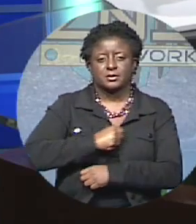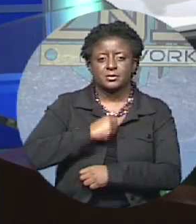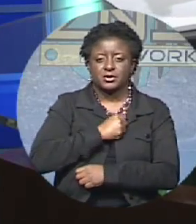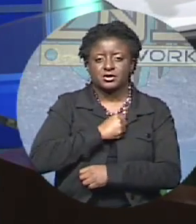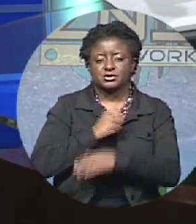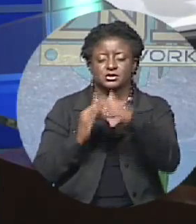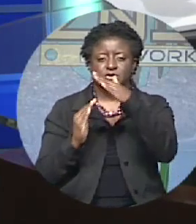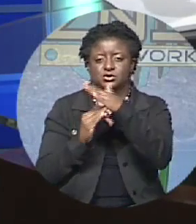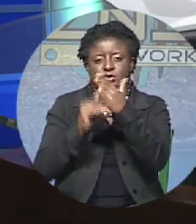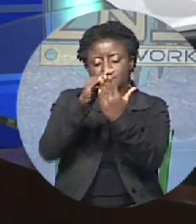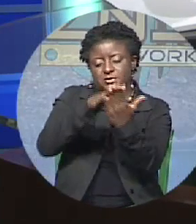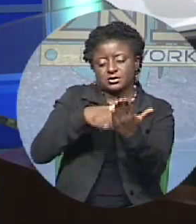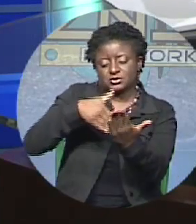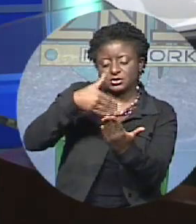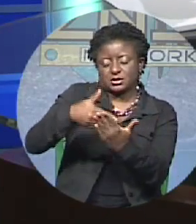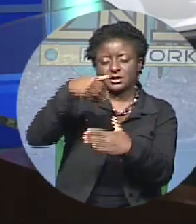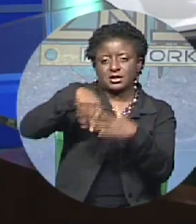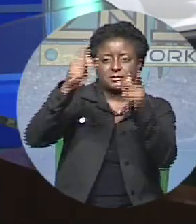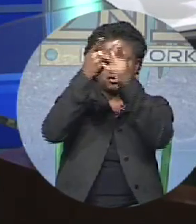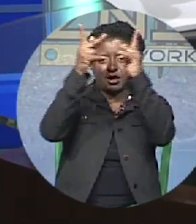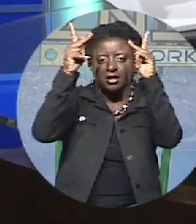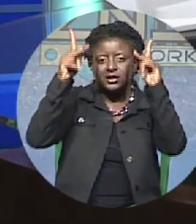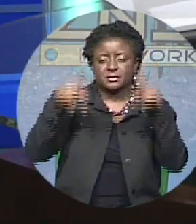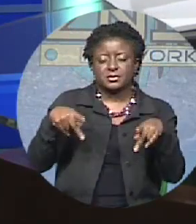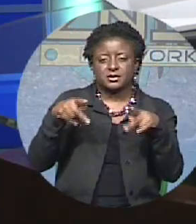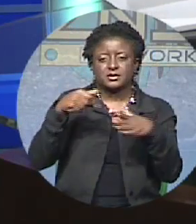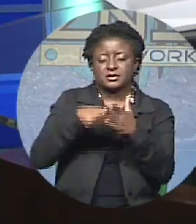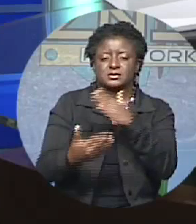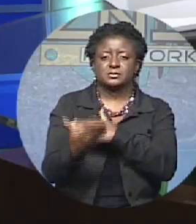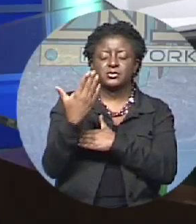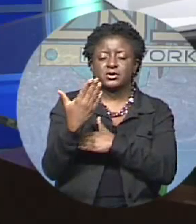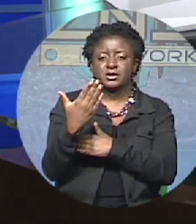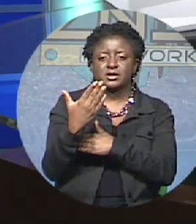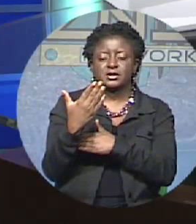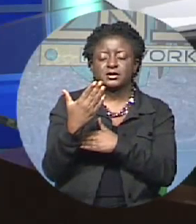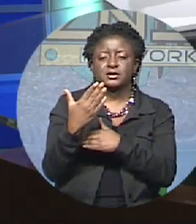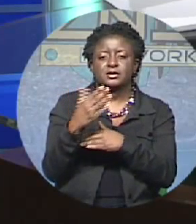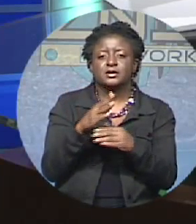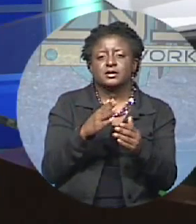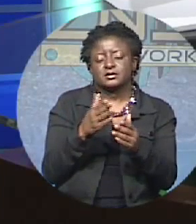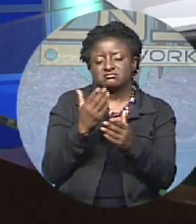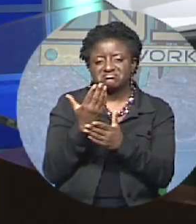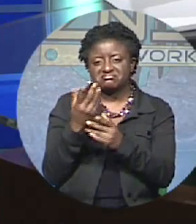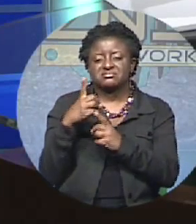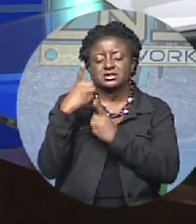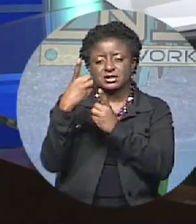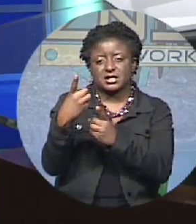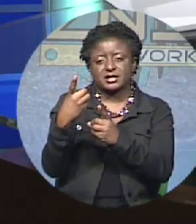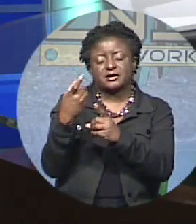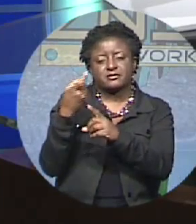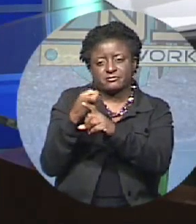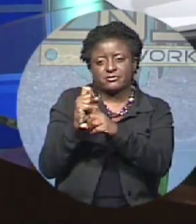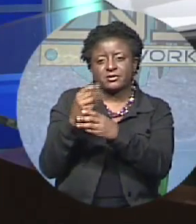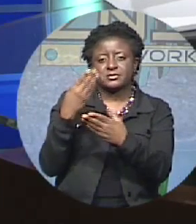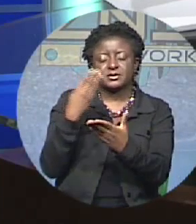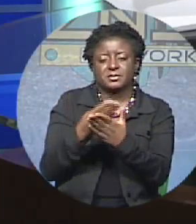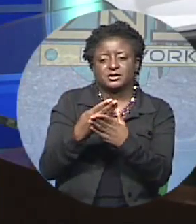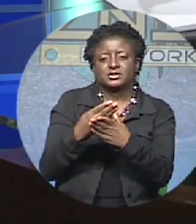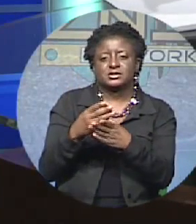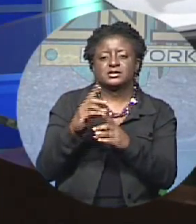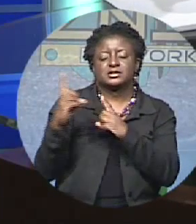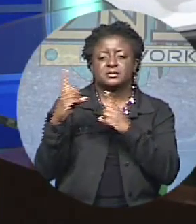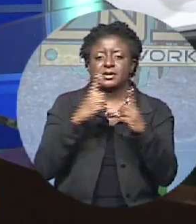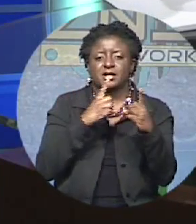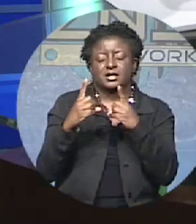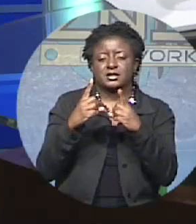Apologies topped the agenda in Parliament this morning, marking a brief diversion from the budget debate. Long Island MP Loretta Butler-Turner and